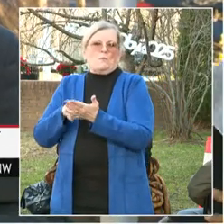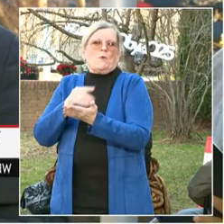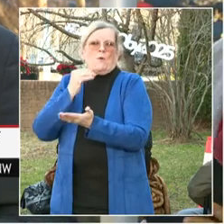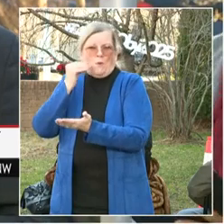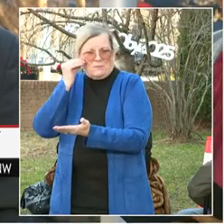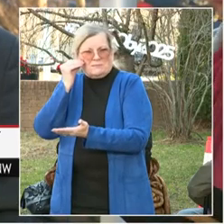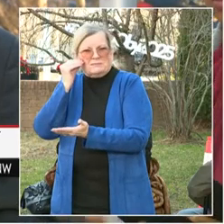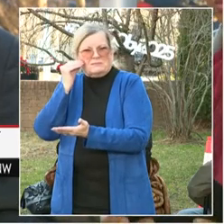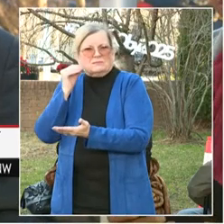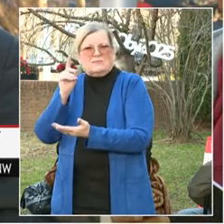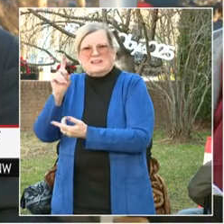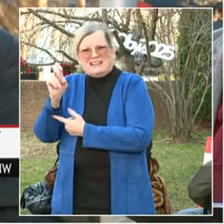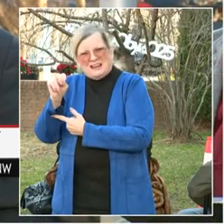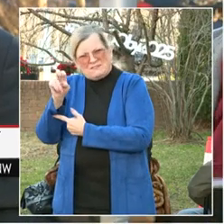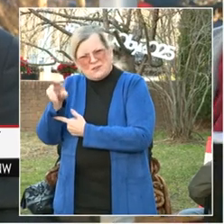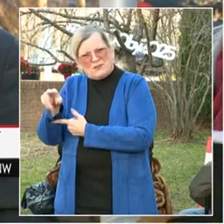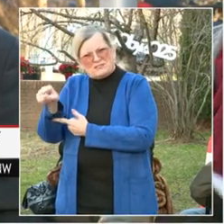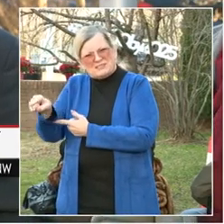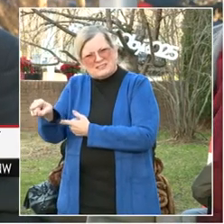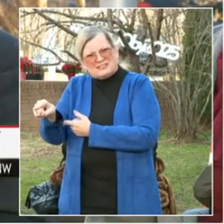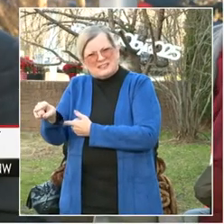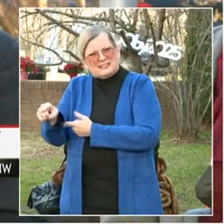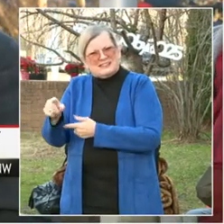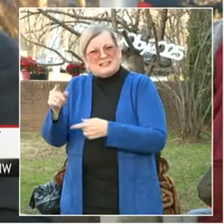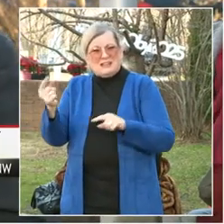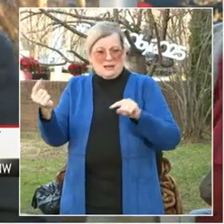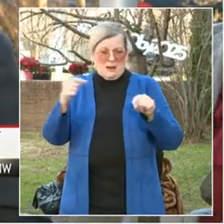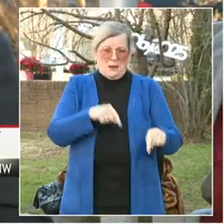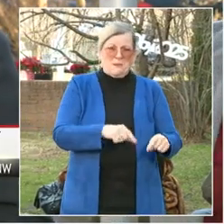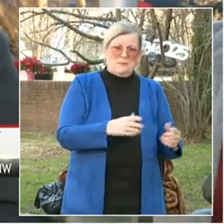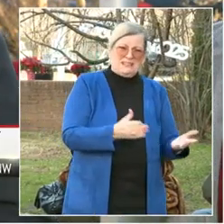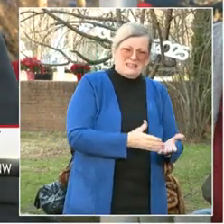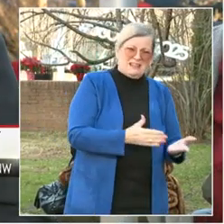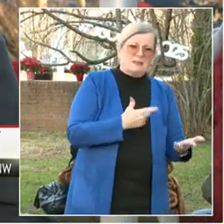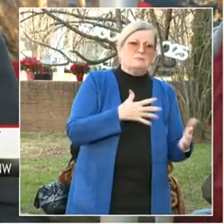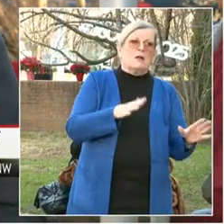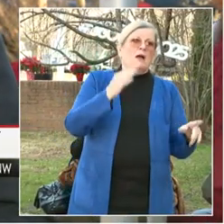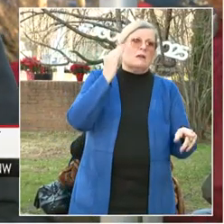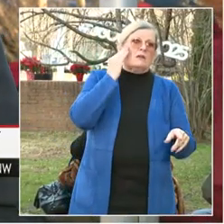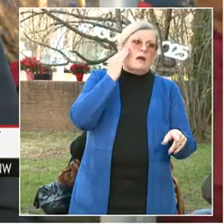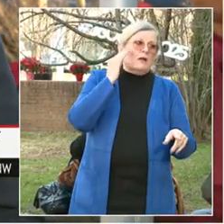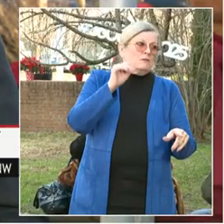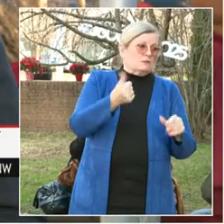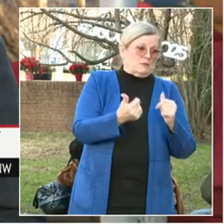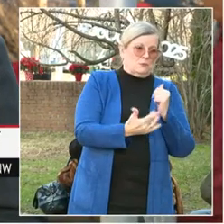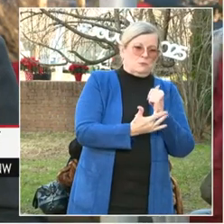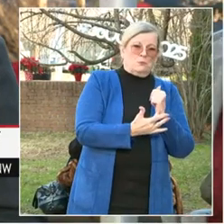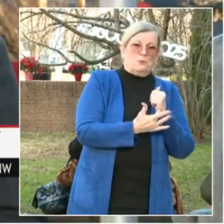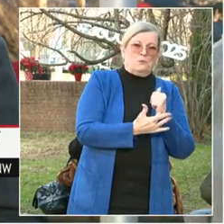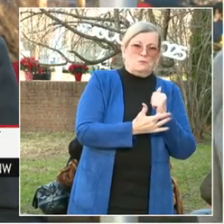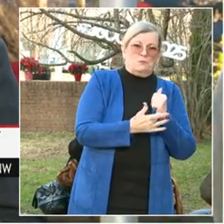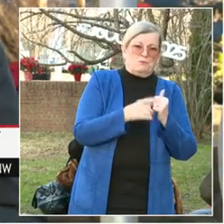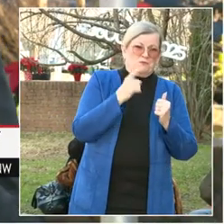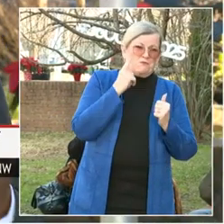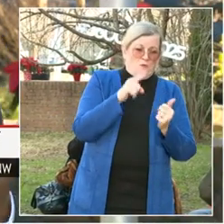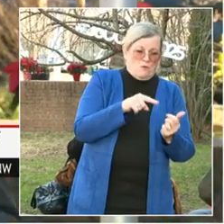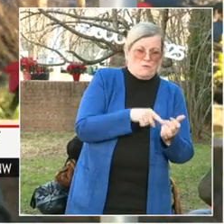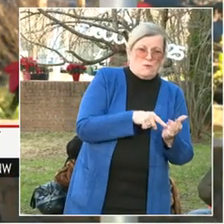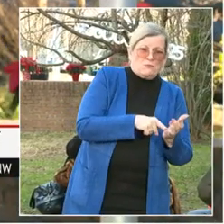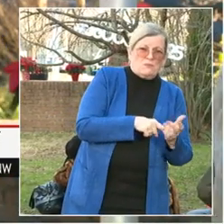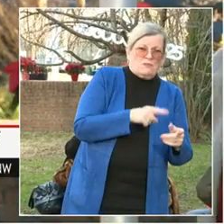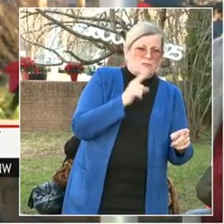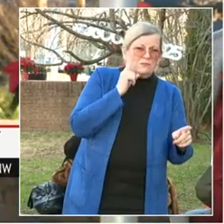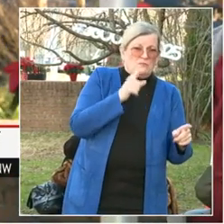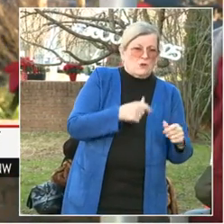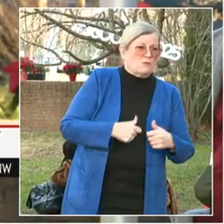yet another tool in our toolbox to make sure that we produce quality, affordable units for residents, whether they've been here all